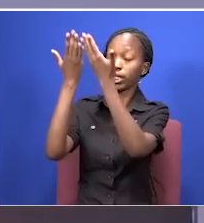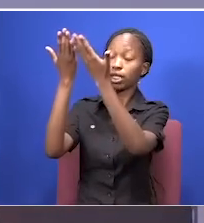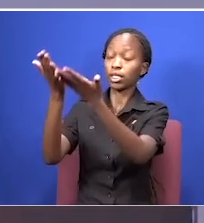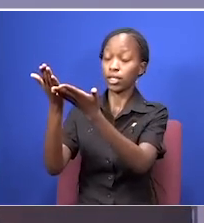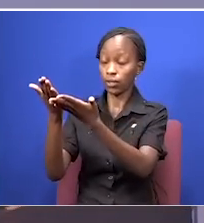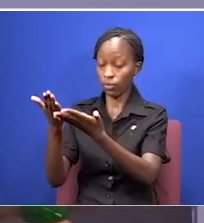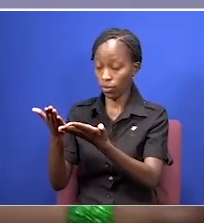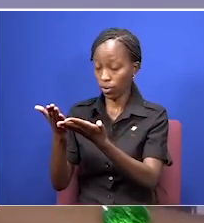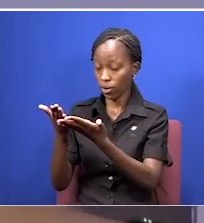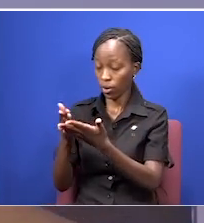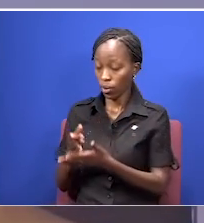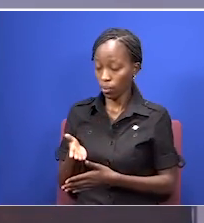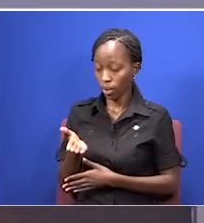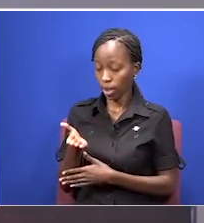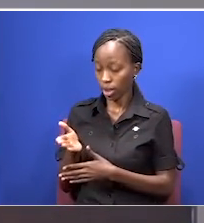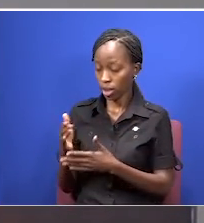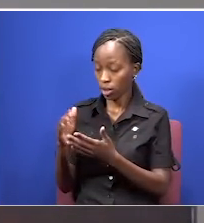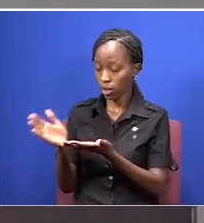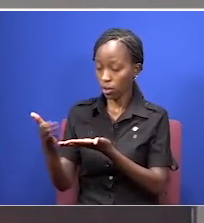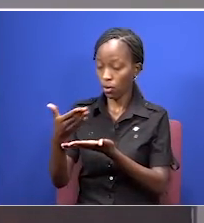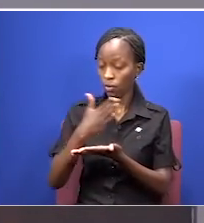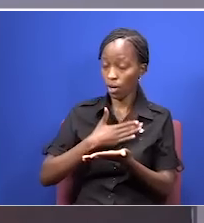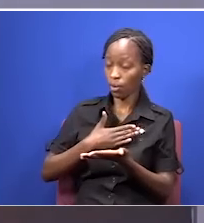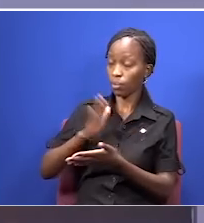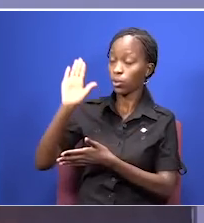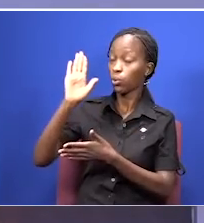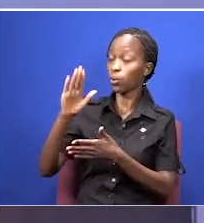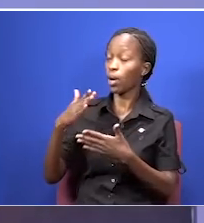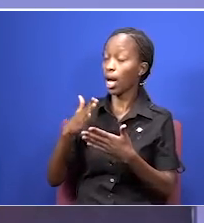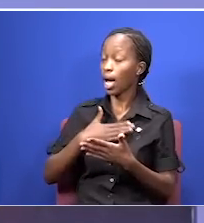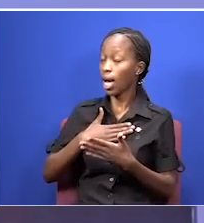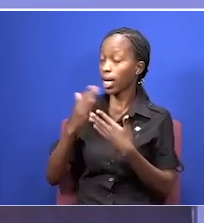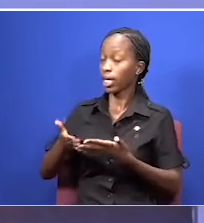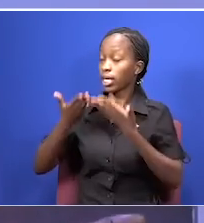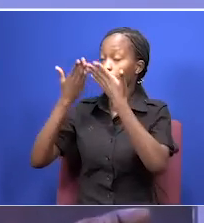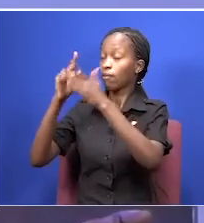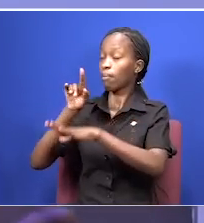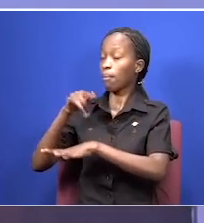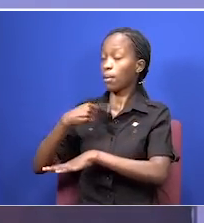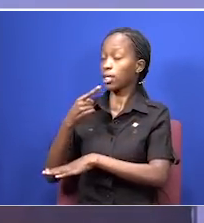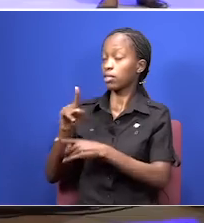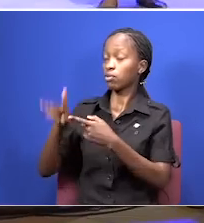this is my offering to you jehovah i offer myself as a living sacrifice